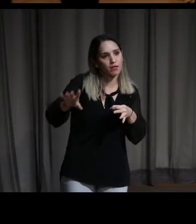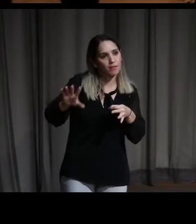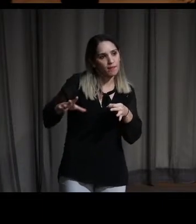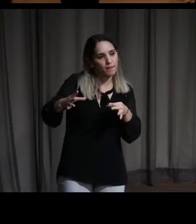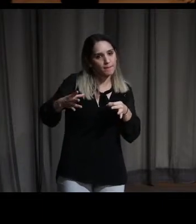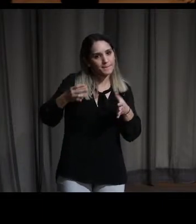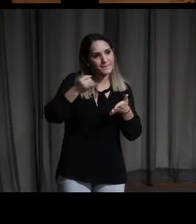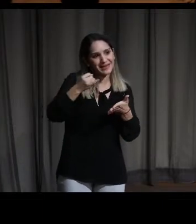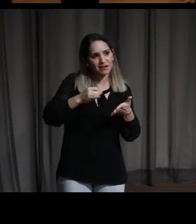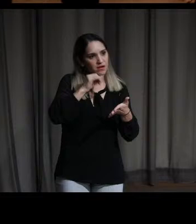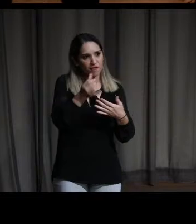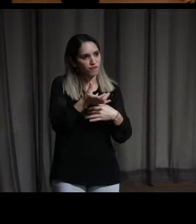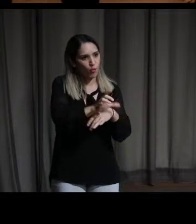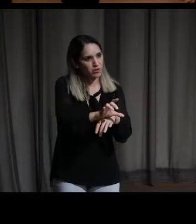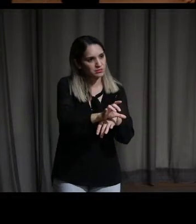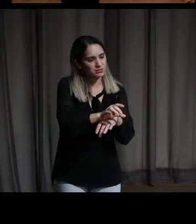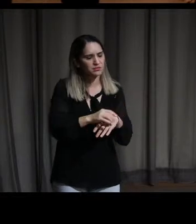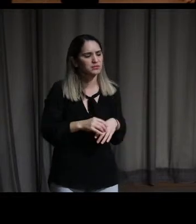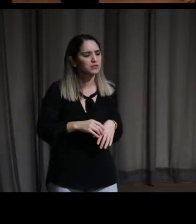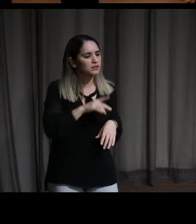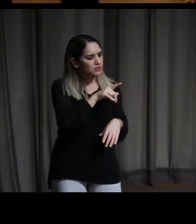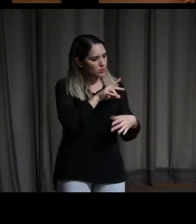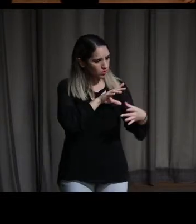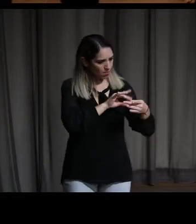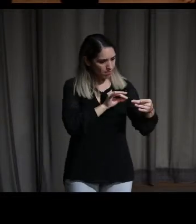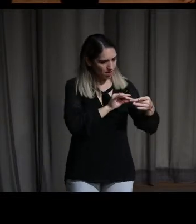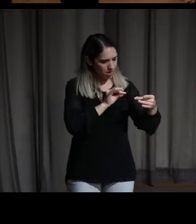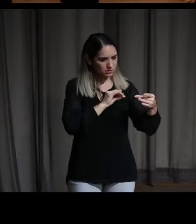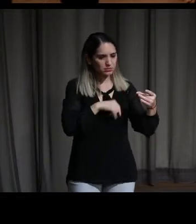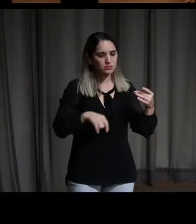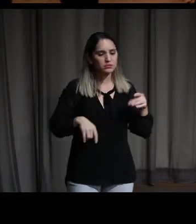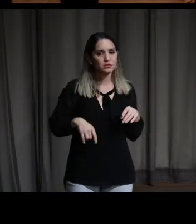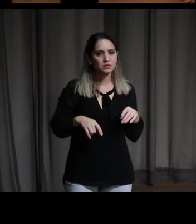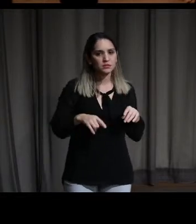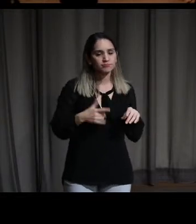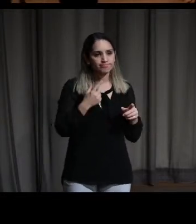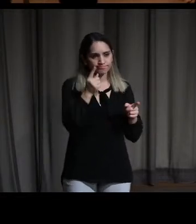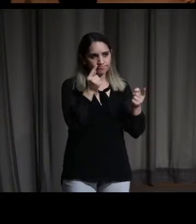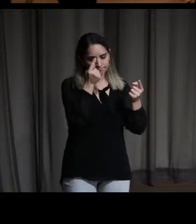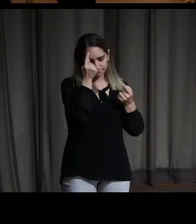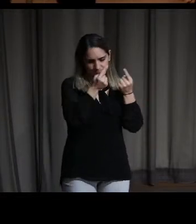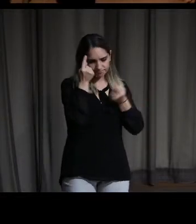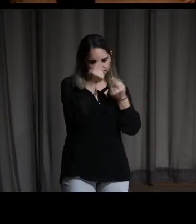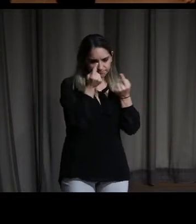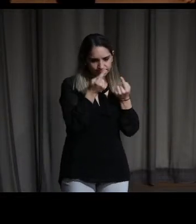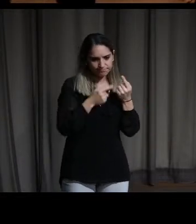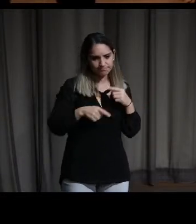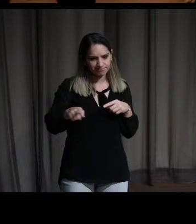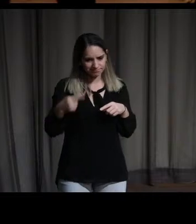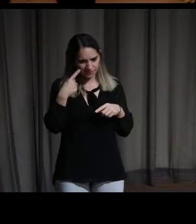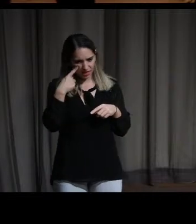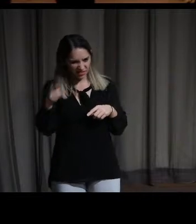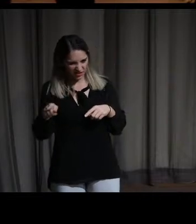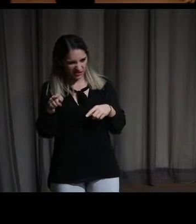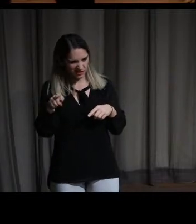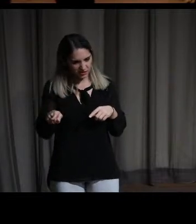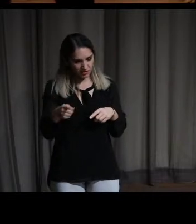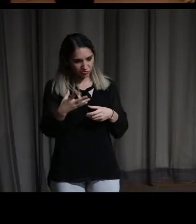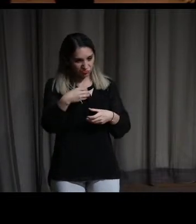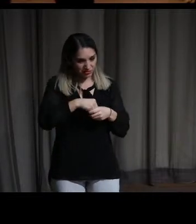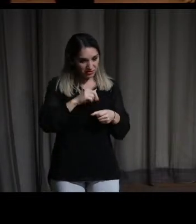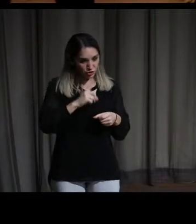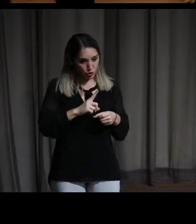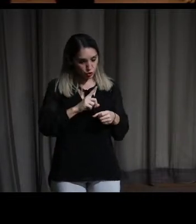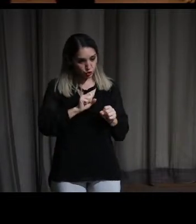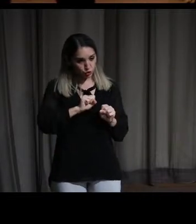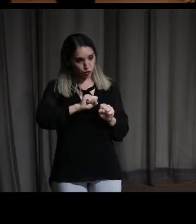I don't think, going back to your comment, I don't think that he was a sociocultural political painter.